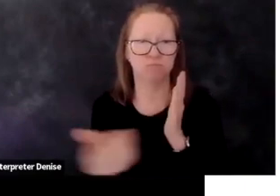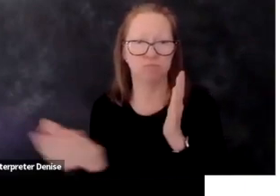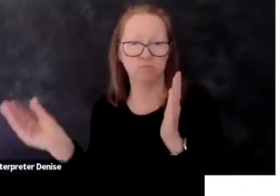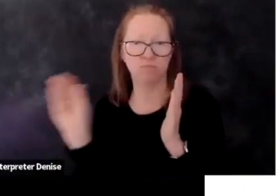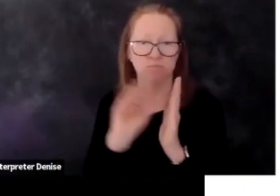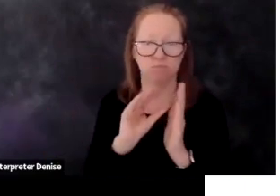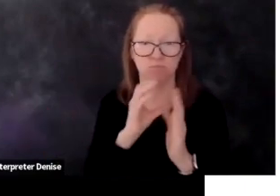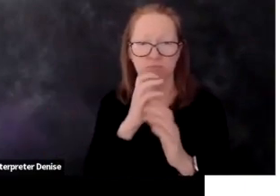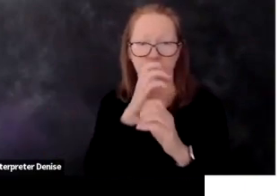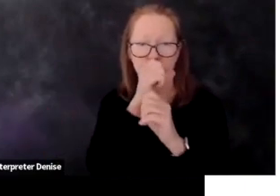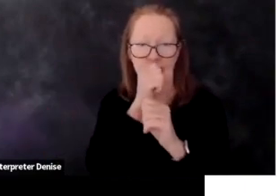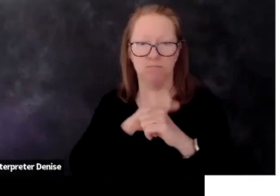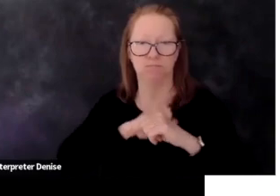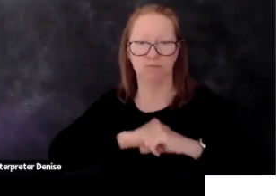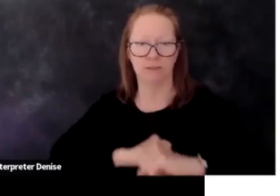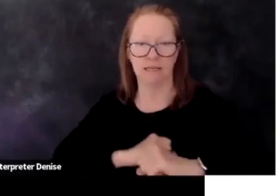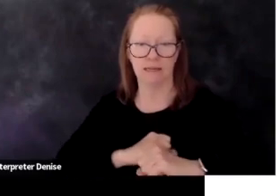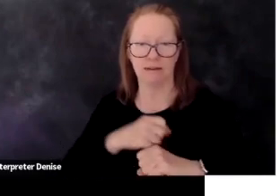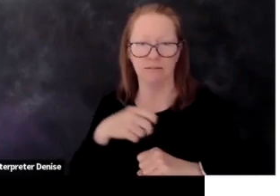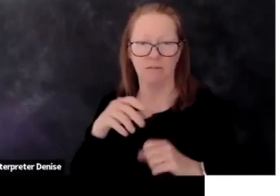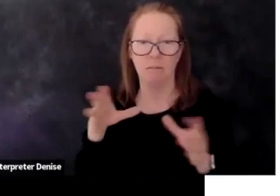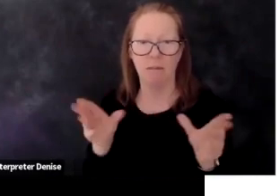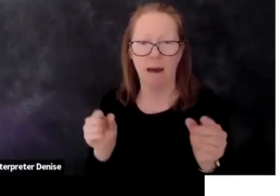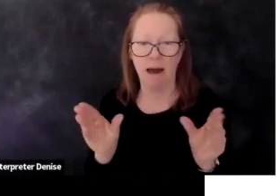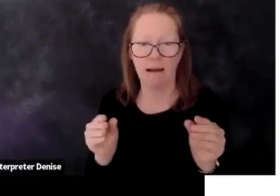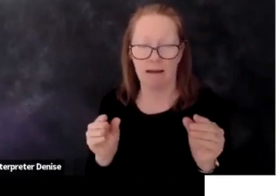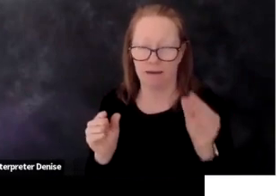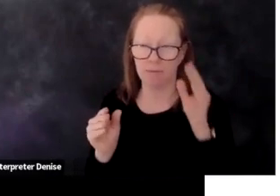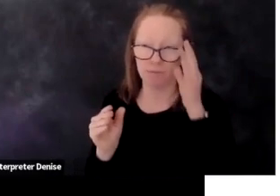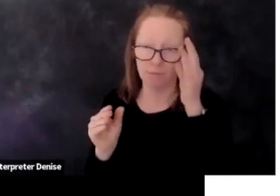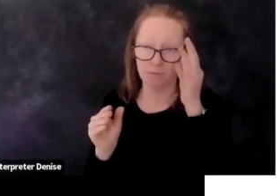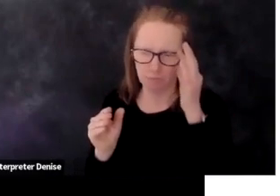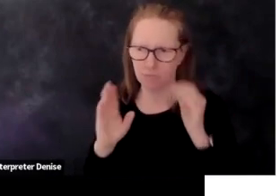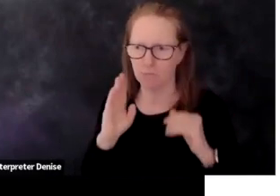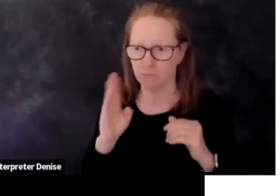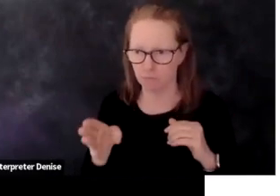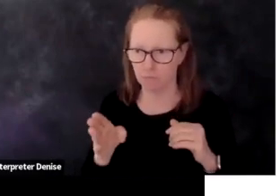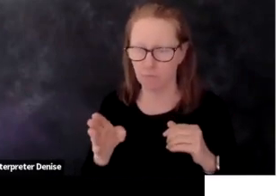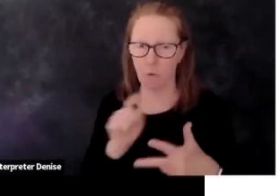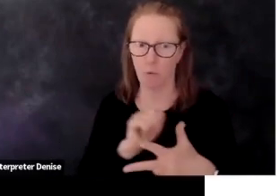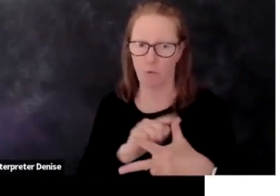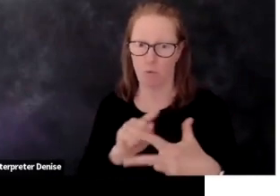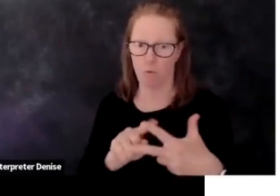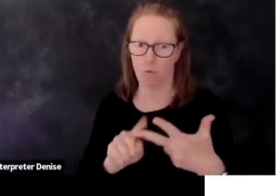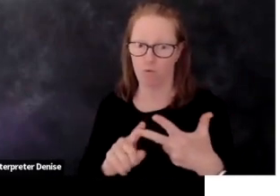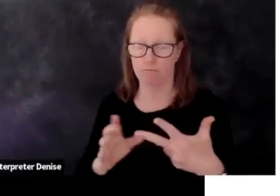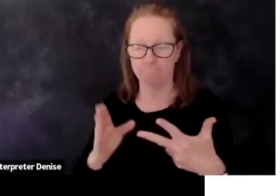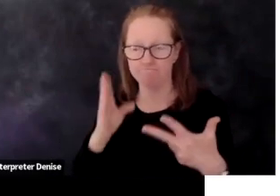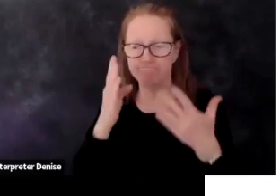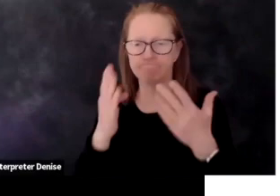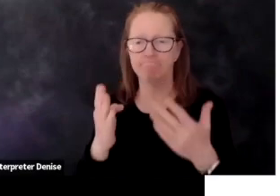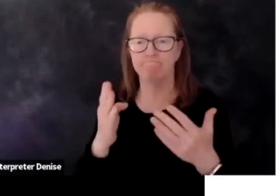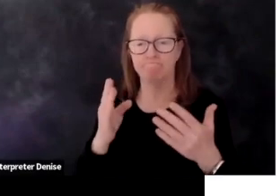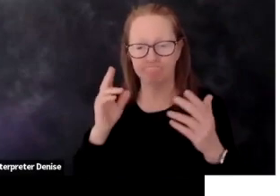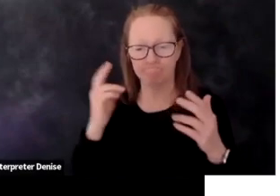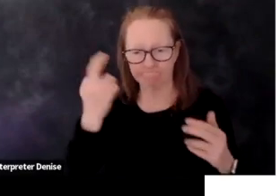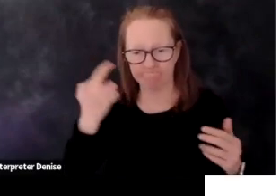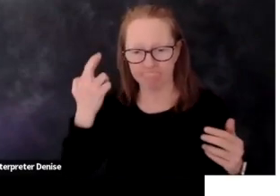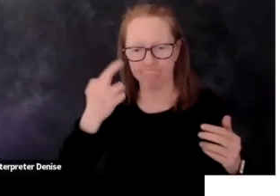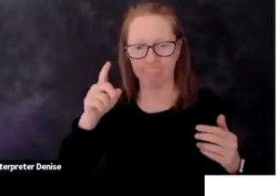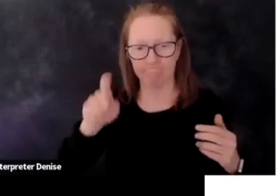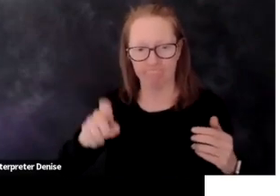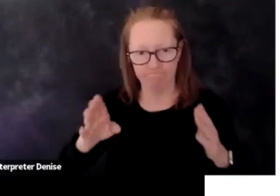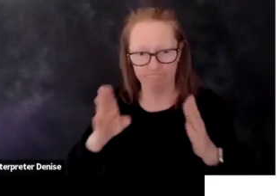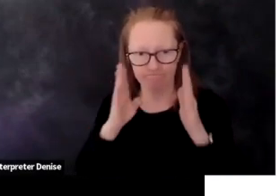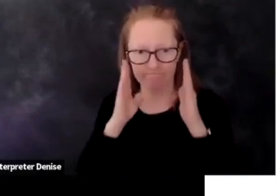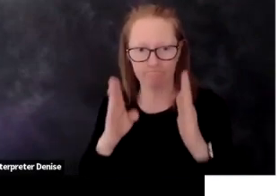that's some work or items that have come to our attention. We're going to add new athletic equipment. So